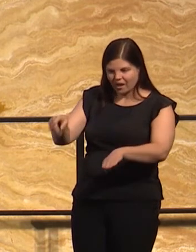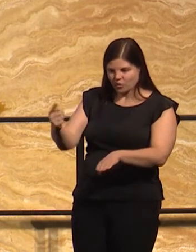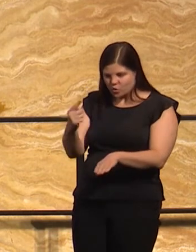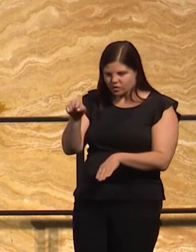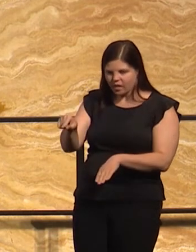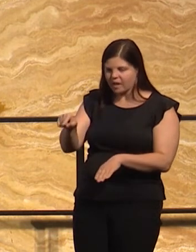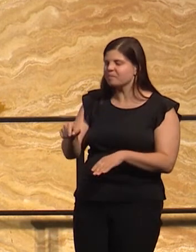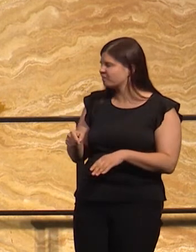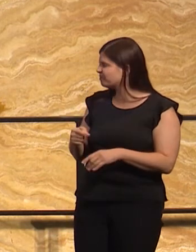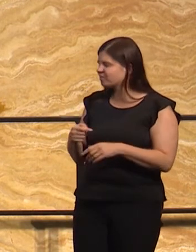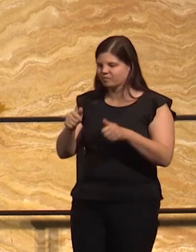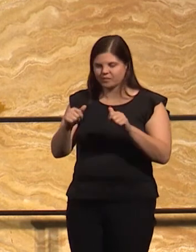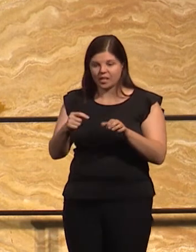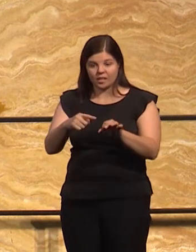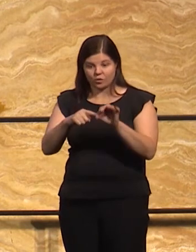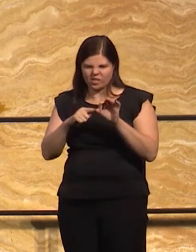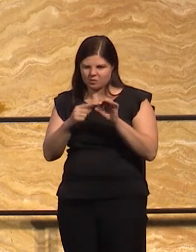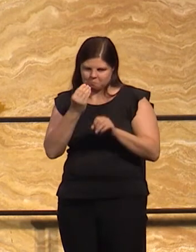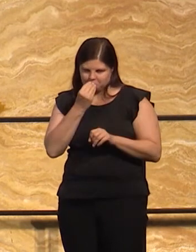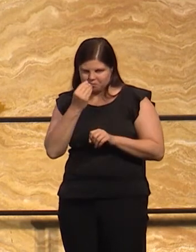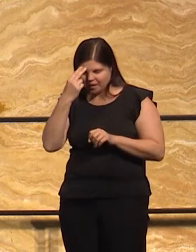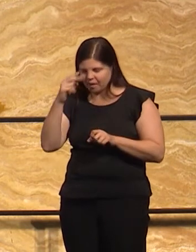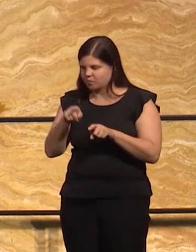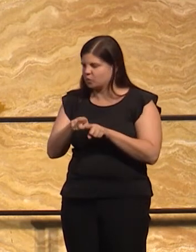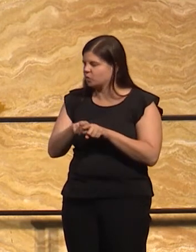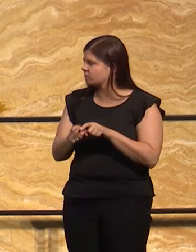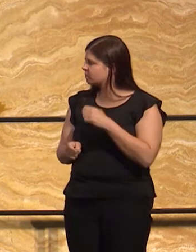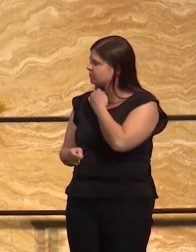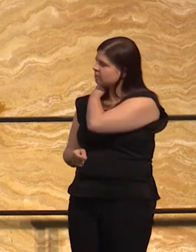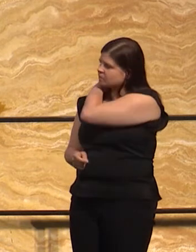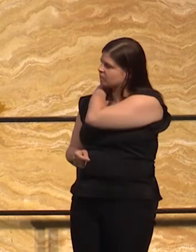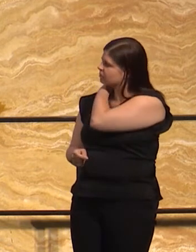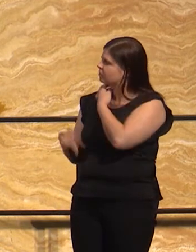Anonymous. And I think I'll put this one to you, Jose.